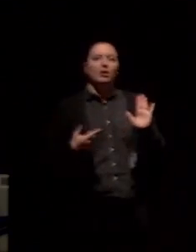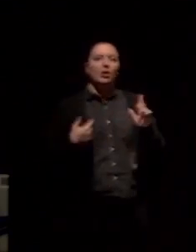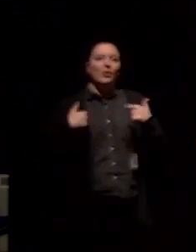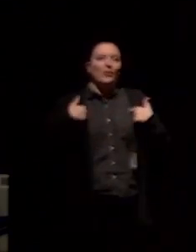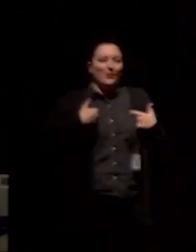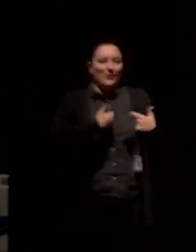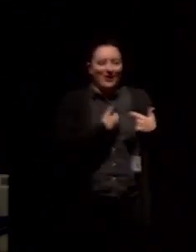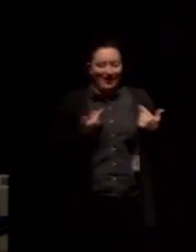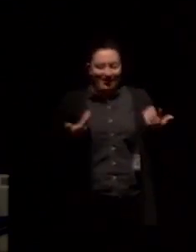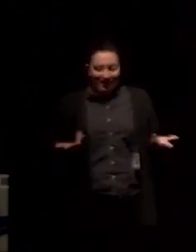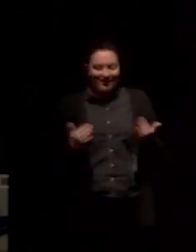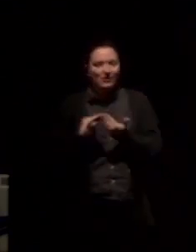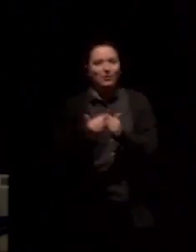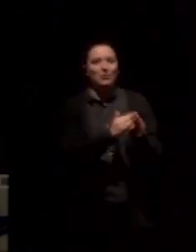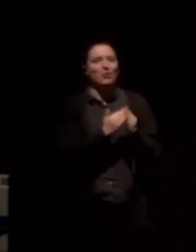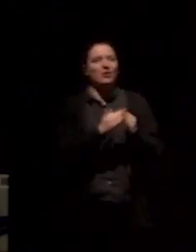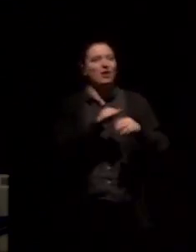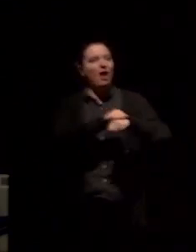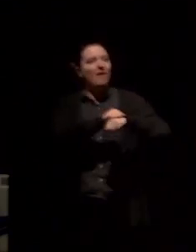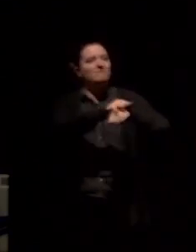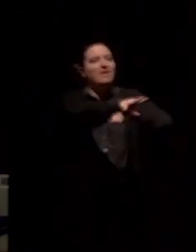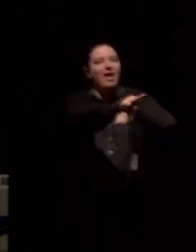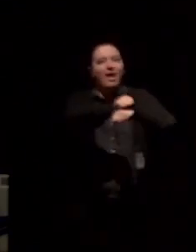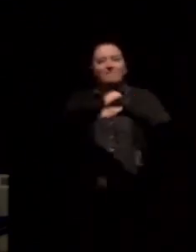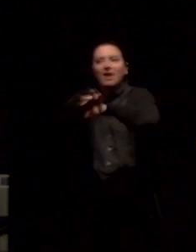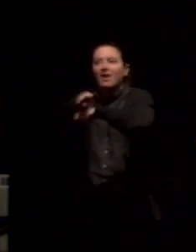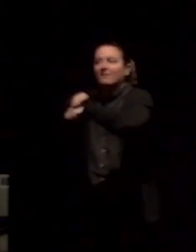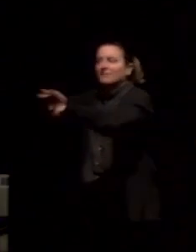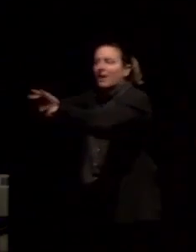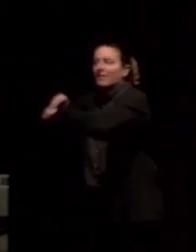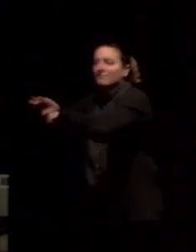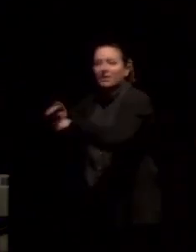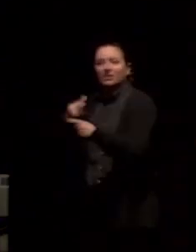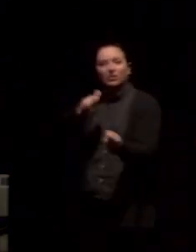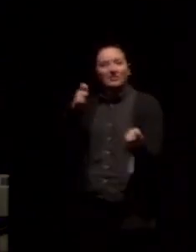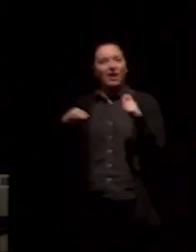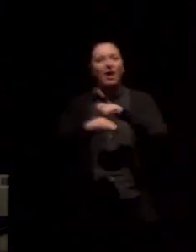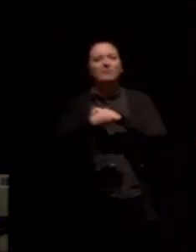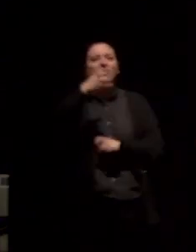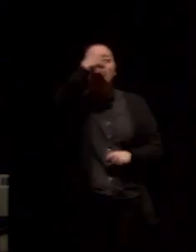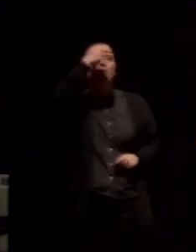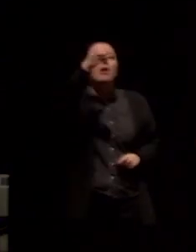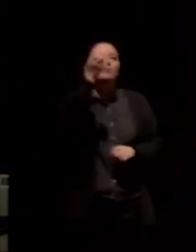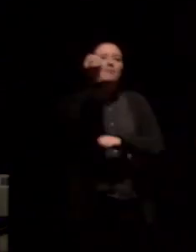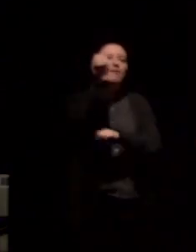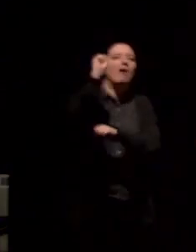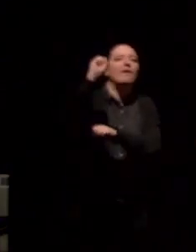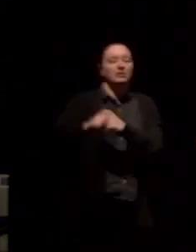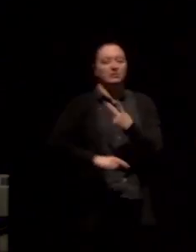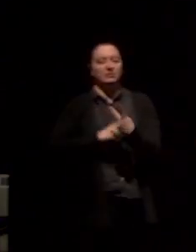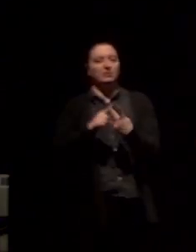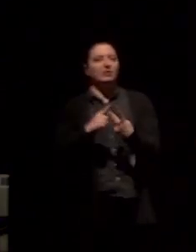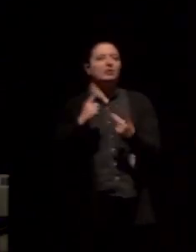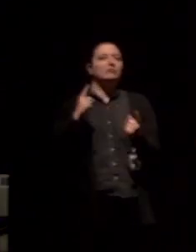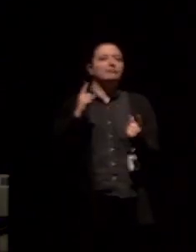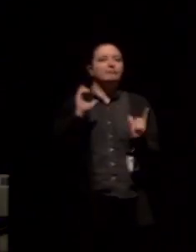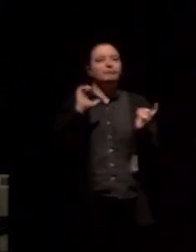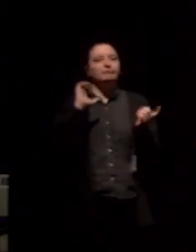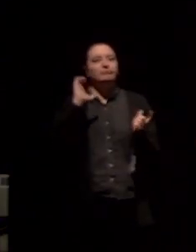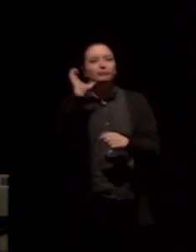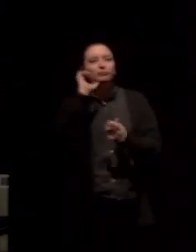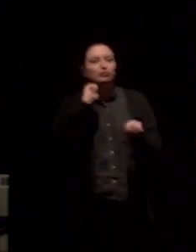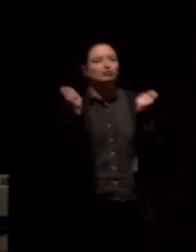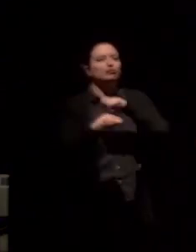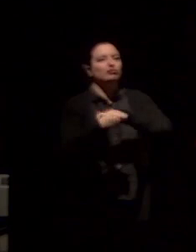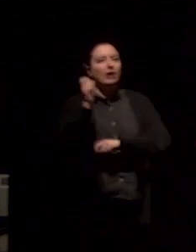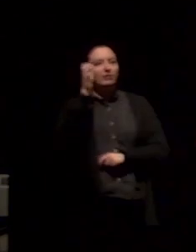reshape other systems. We reshape what it means to be an activist. We reshape what it means to be a patient. And that changes systems that we